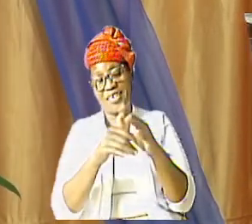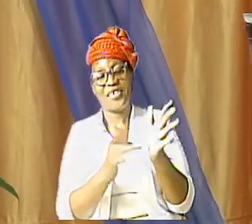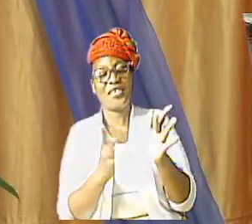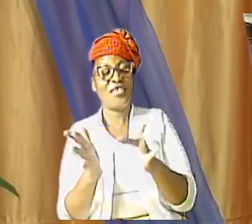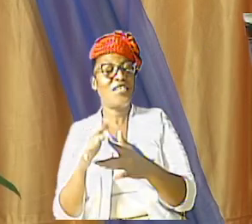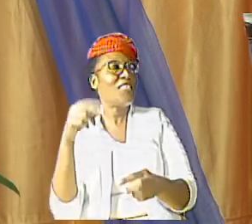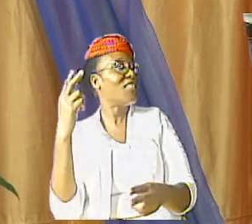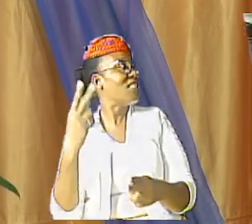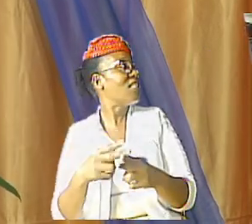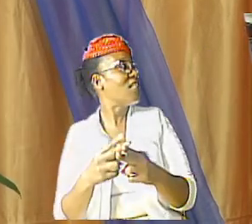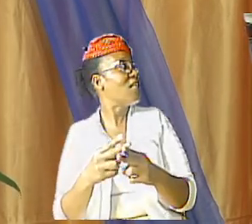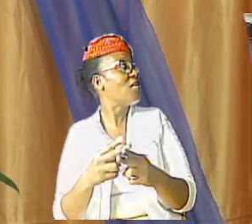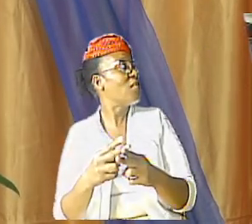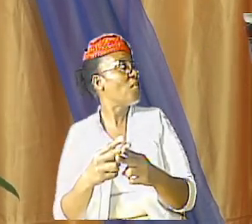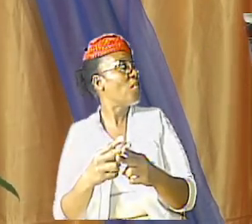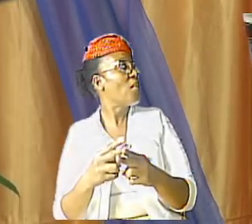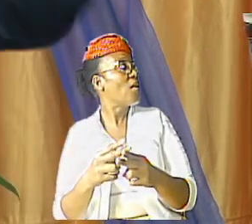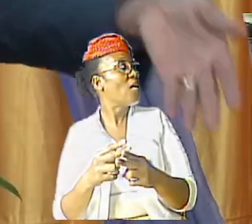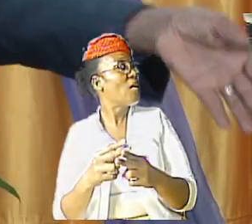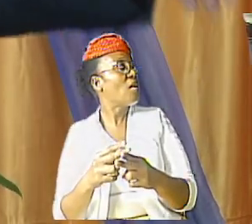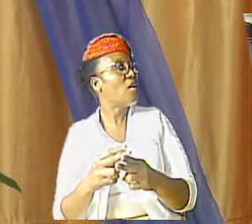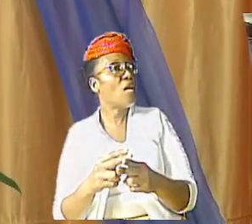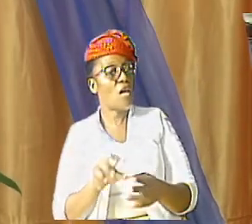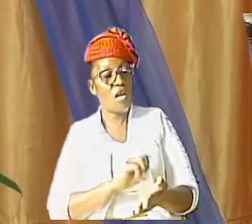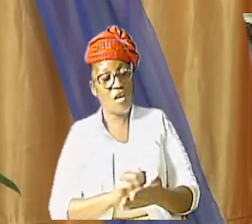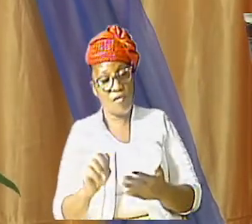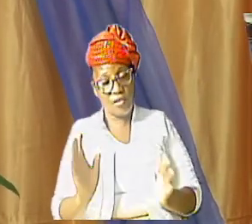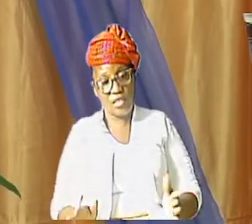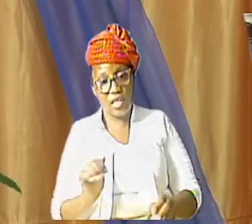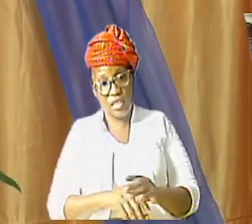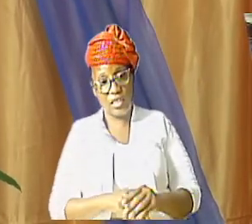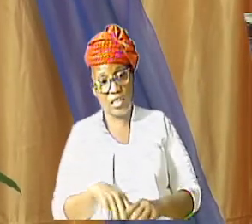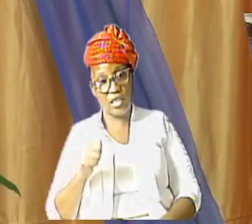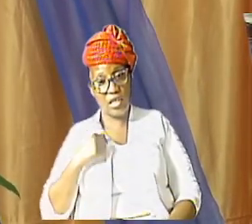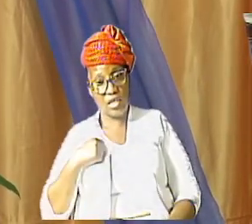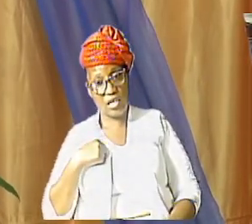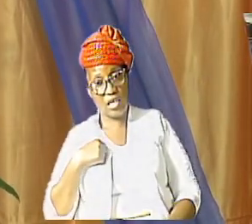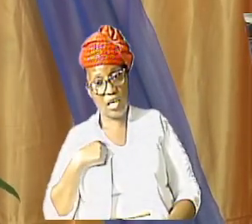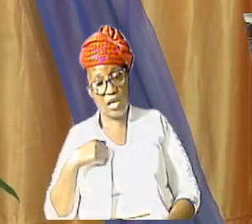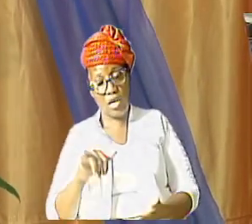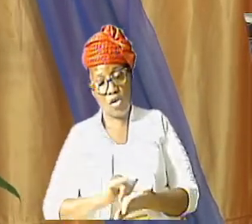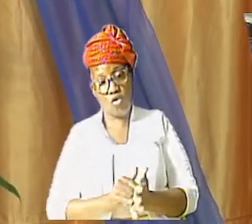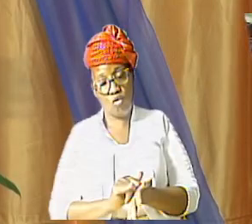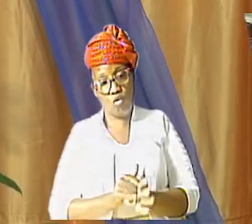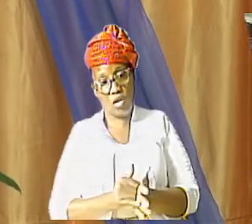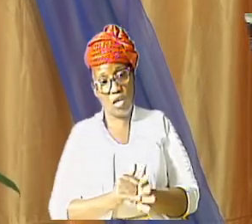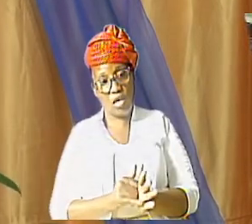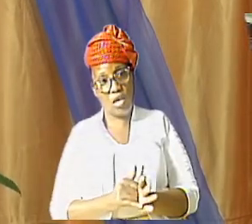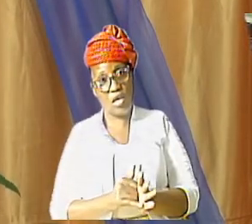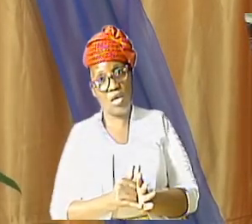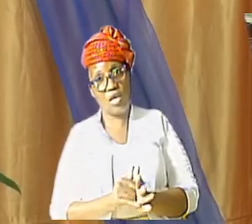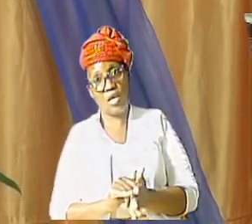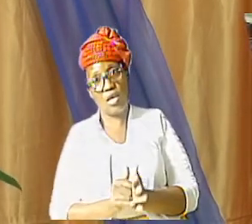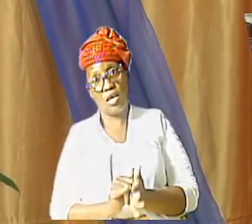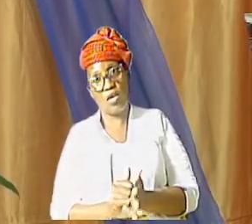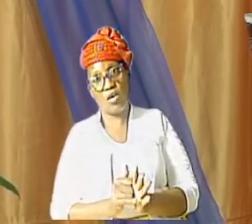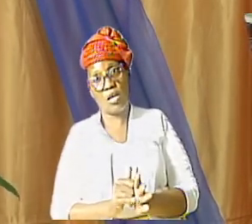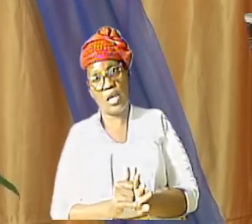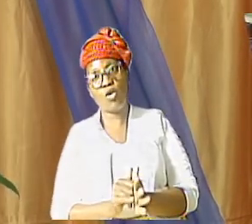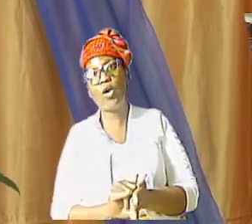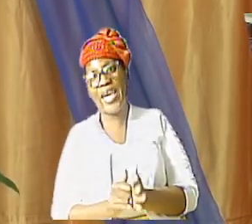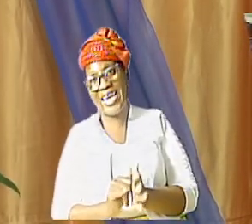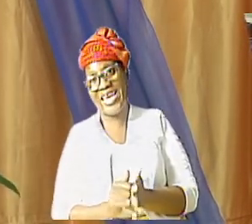have folks in Canada and in the UK and in Germany and all around, not to mention Africa over there in Kenya